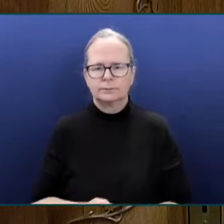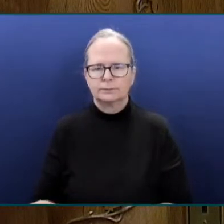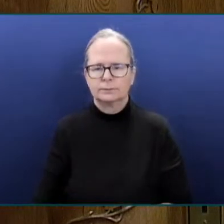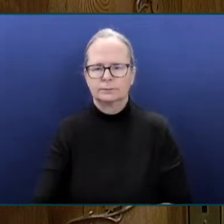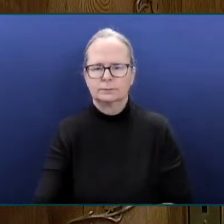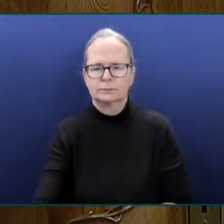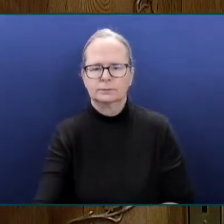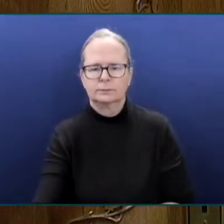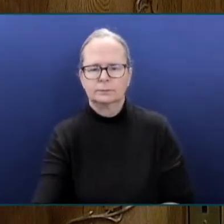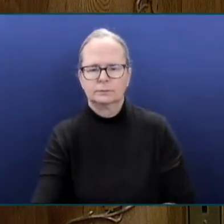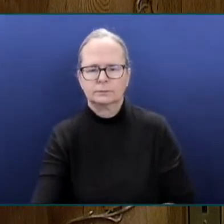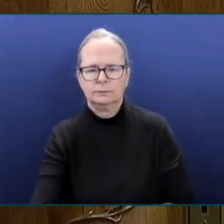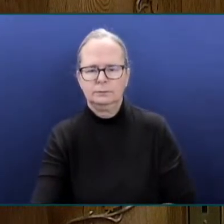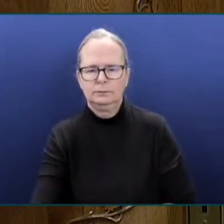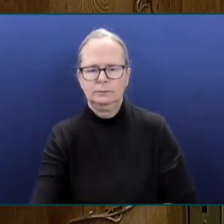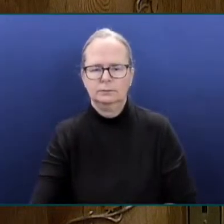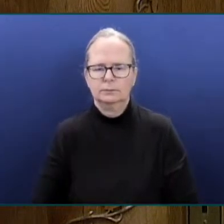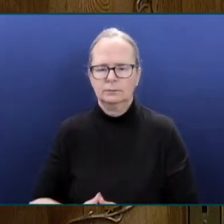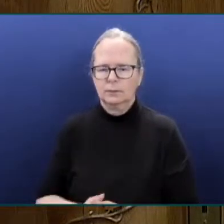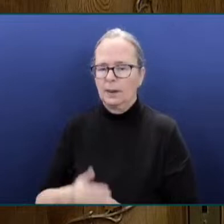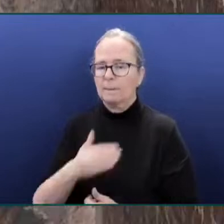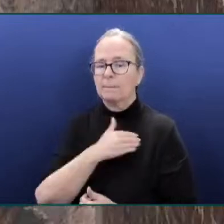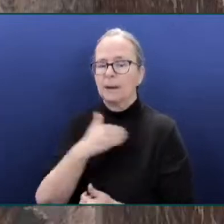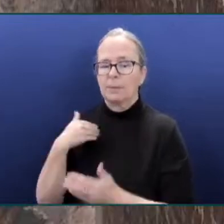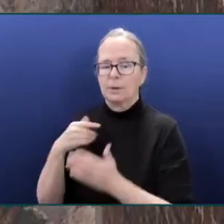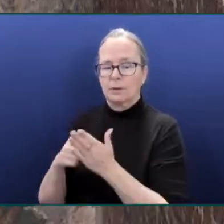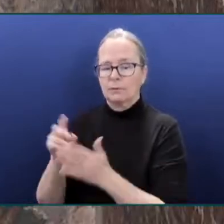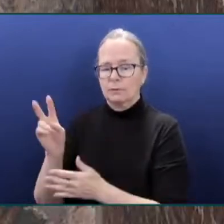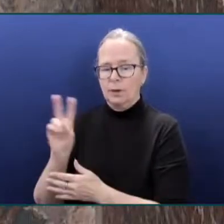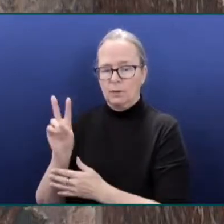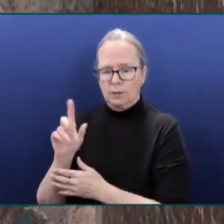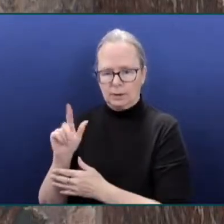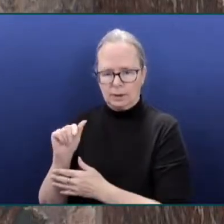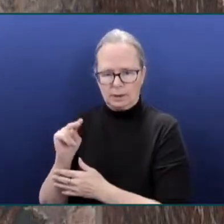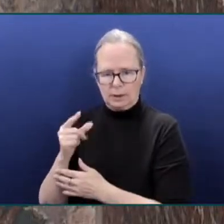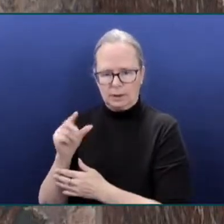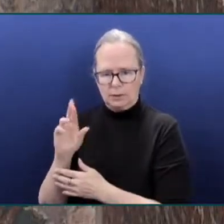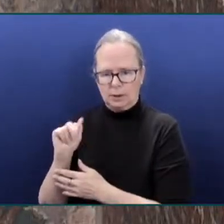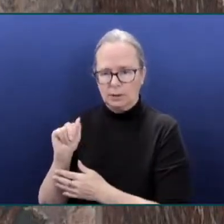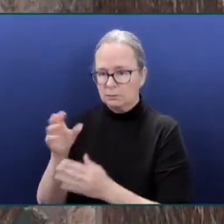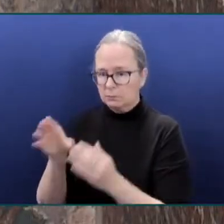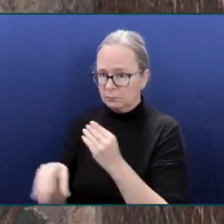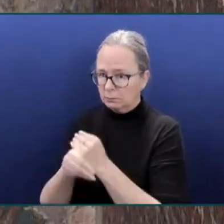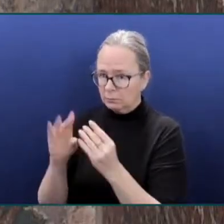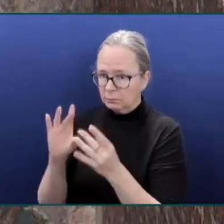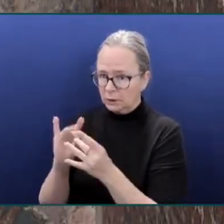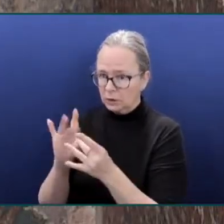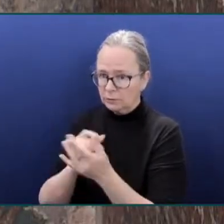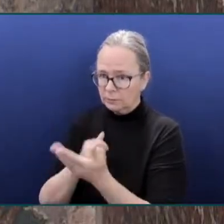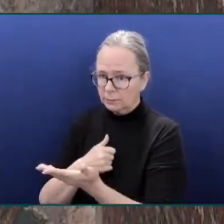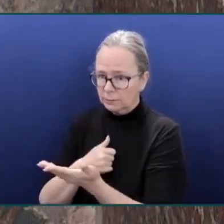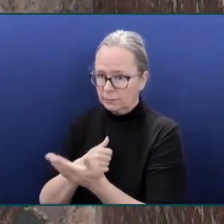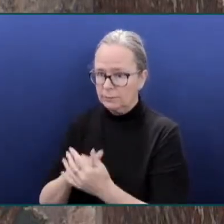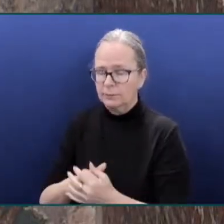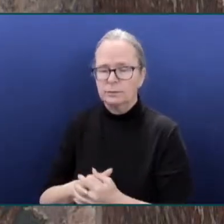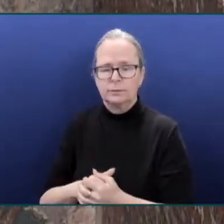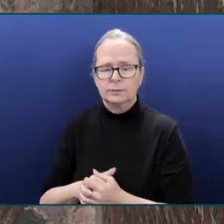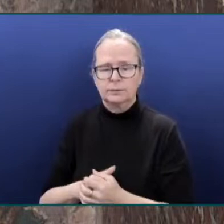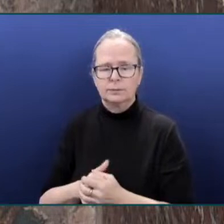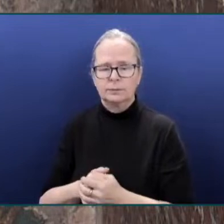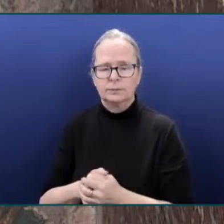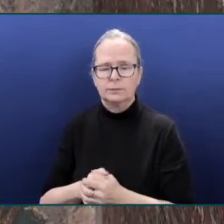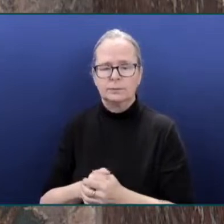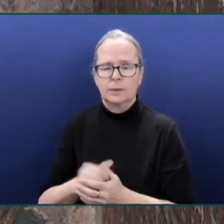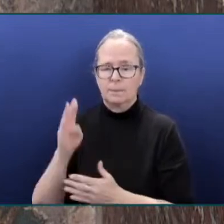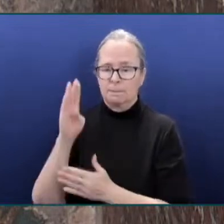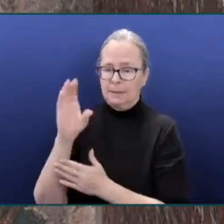Member for Vancouver-Langara supplemental. Well, Mr. Speaker, we used to have a society here in British Columbia which was based on the